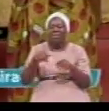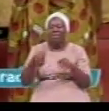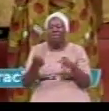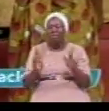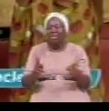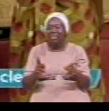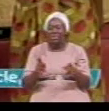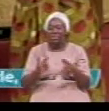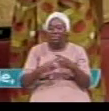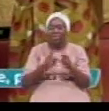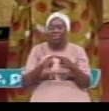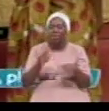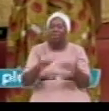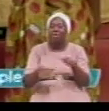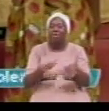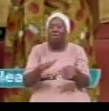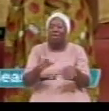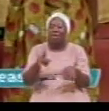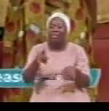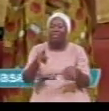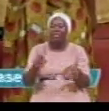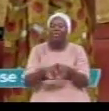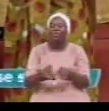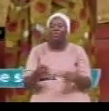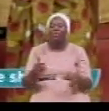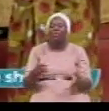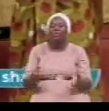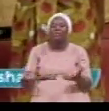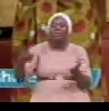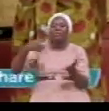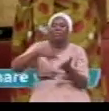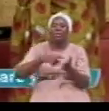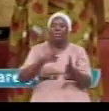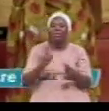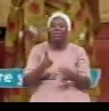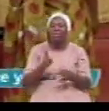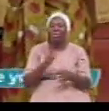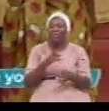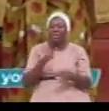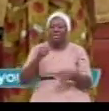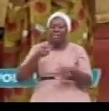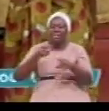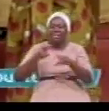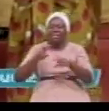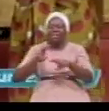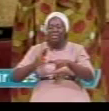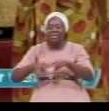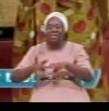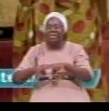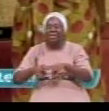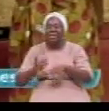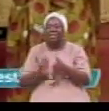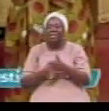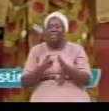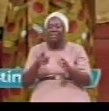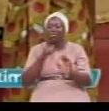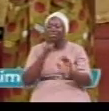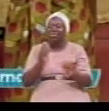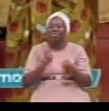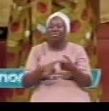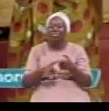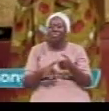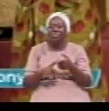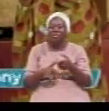there, she also got up. And the chair that she's been unable to